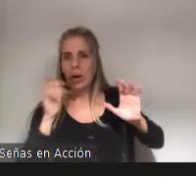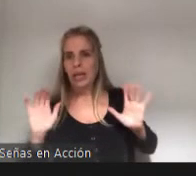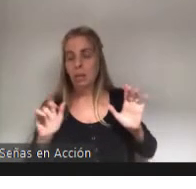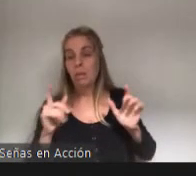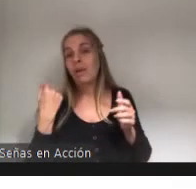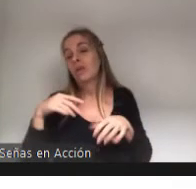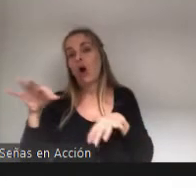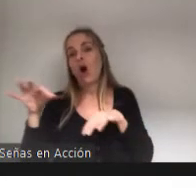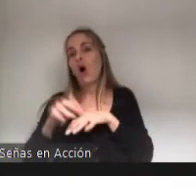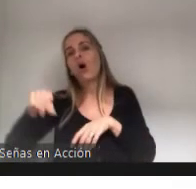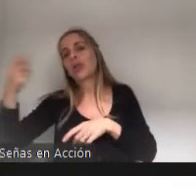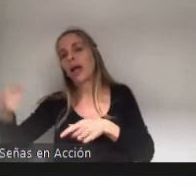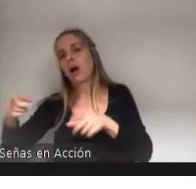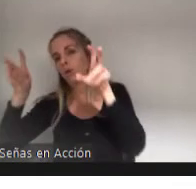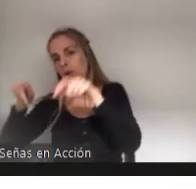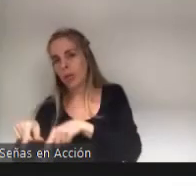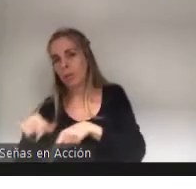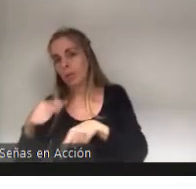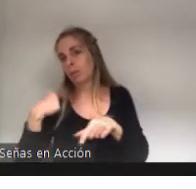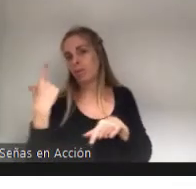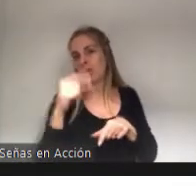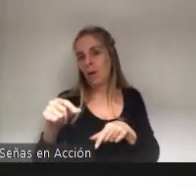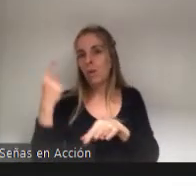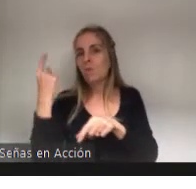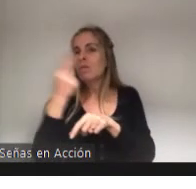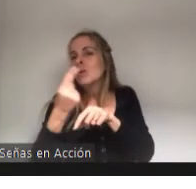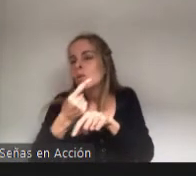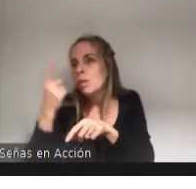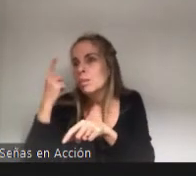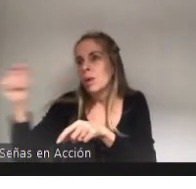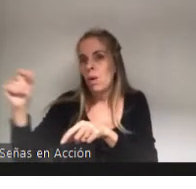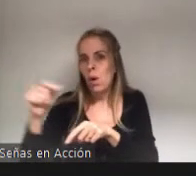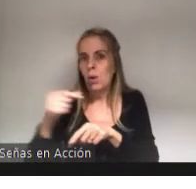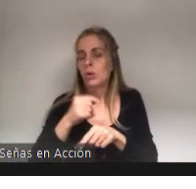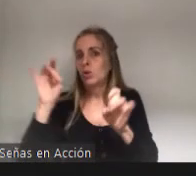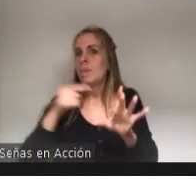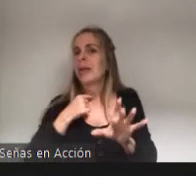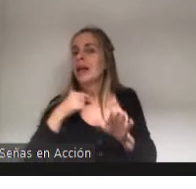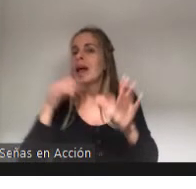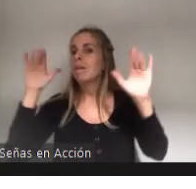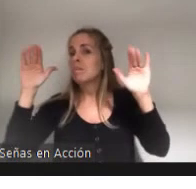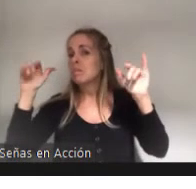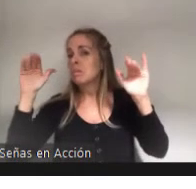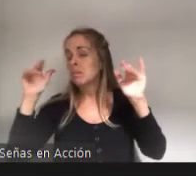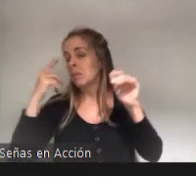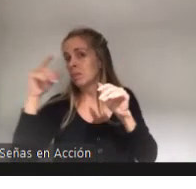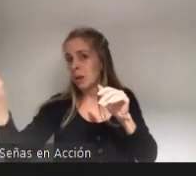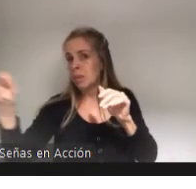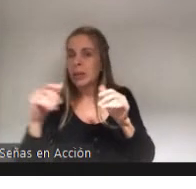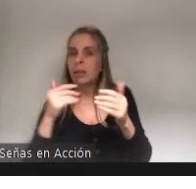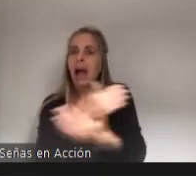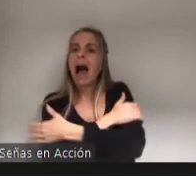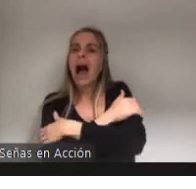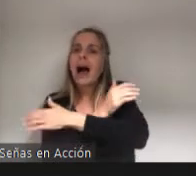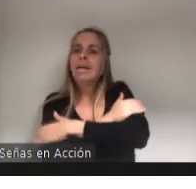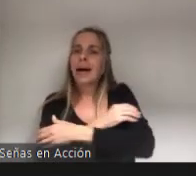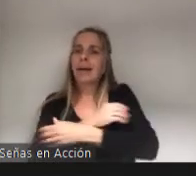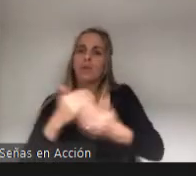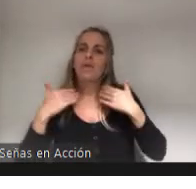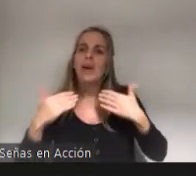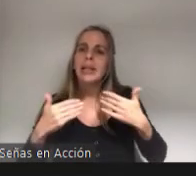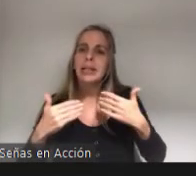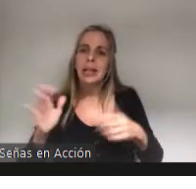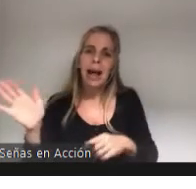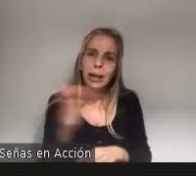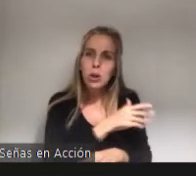deeply sorry, but I had another commitment to honor, and I'll have to be present somewhere else, virtually so, in the next few minutes. So I